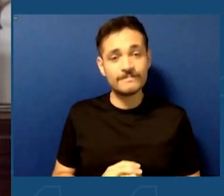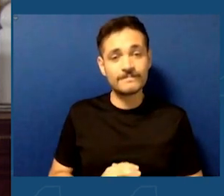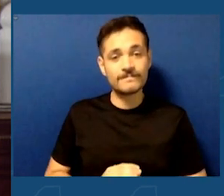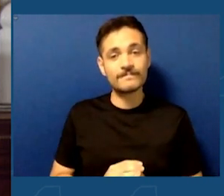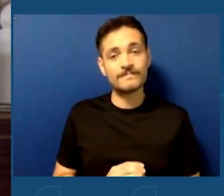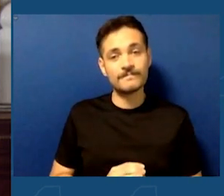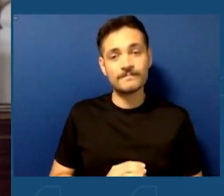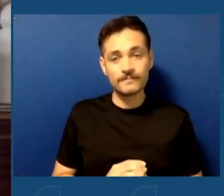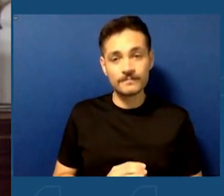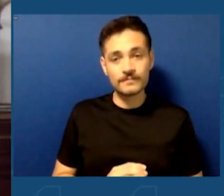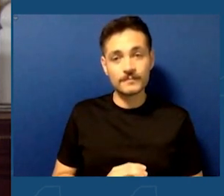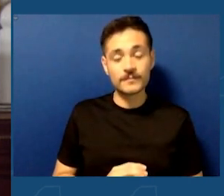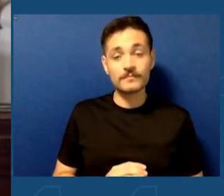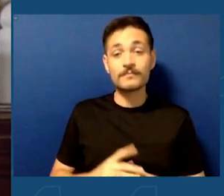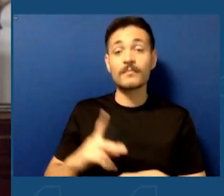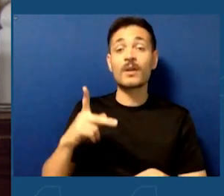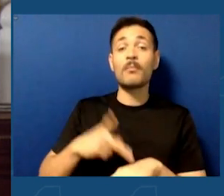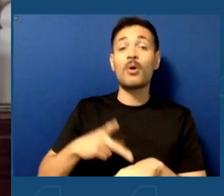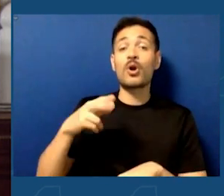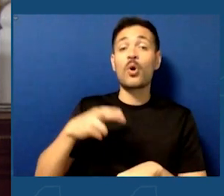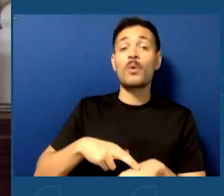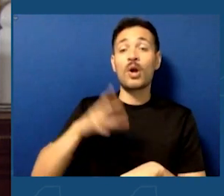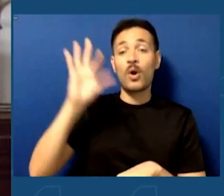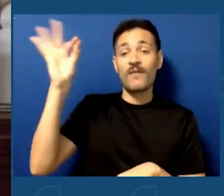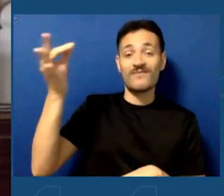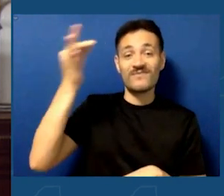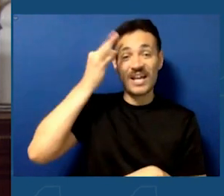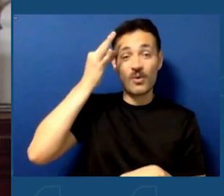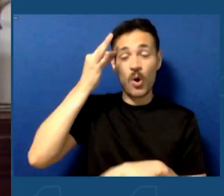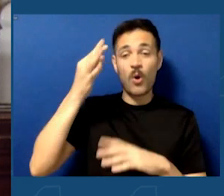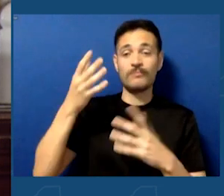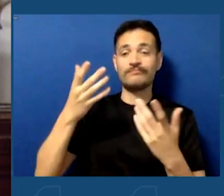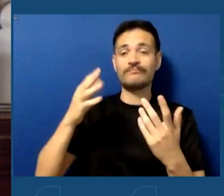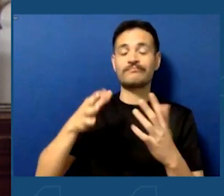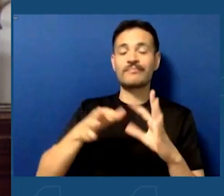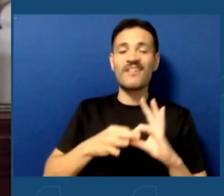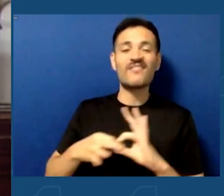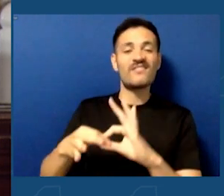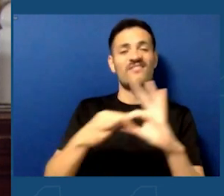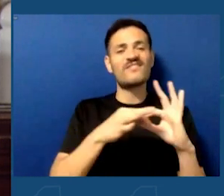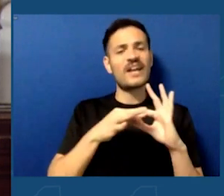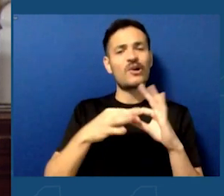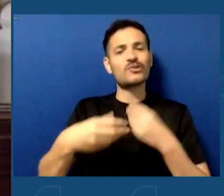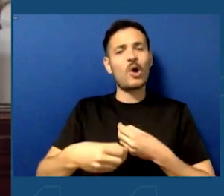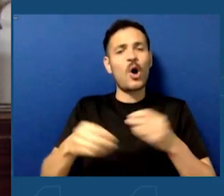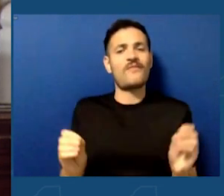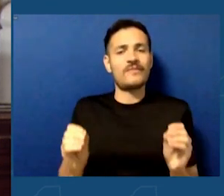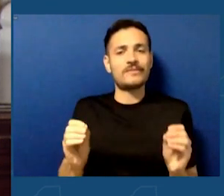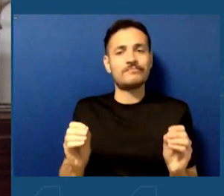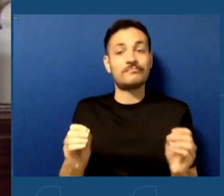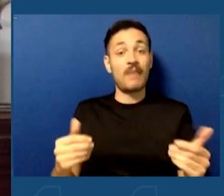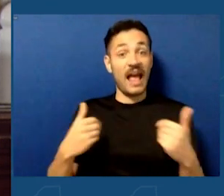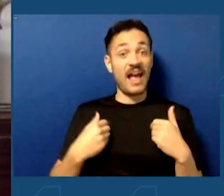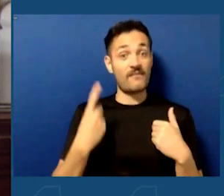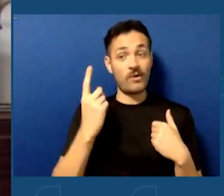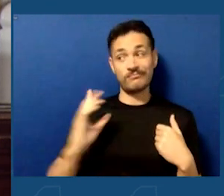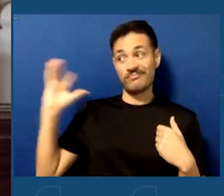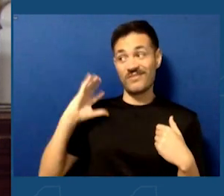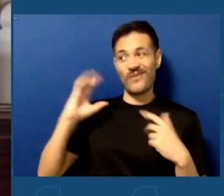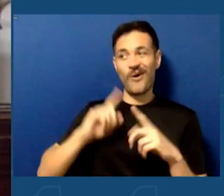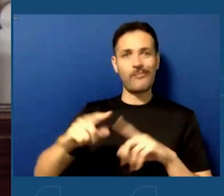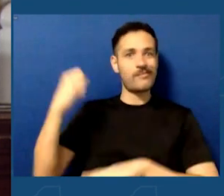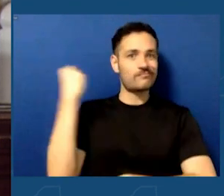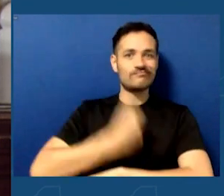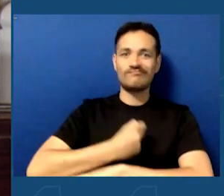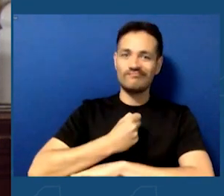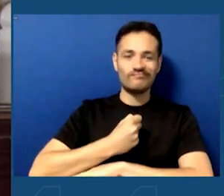The Puerto Rico Federal Affairs Administration, PREFA, had an office that was closed back in 2007 amid